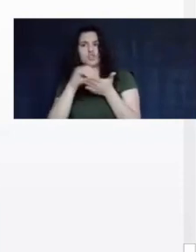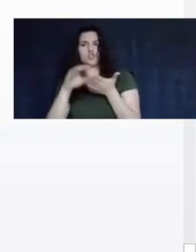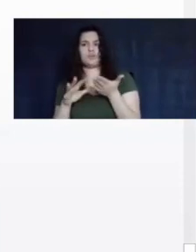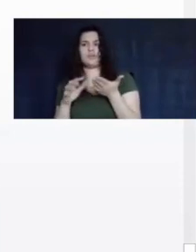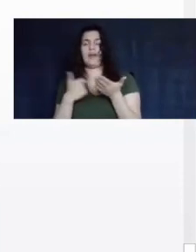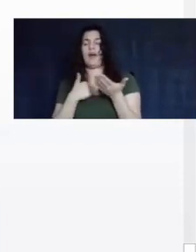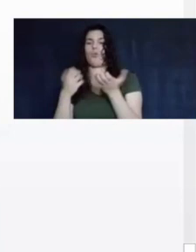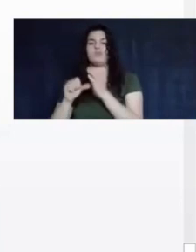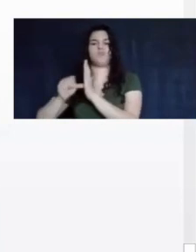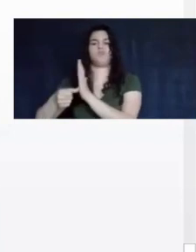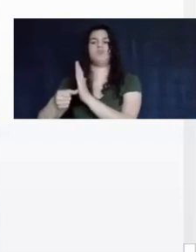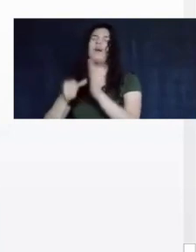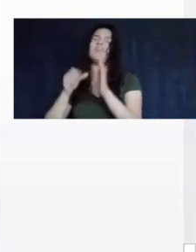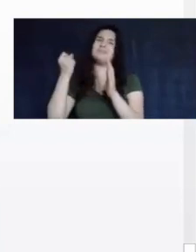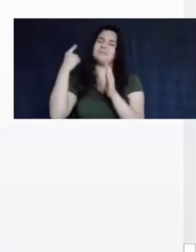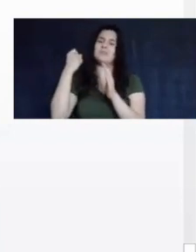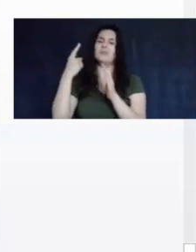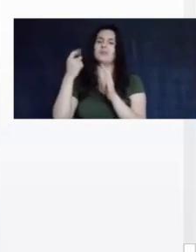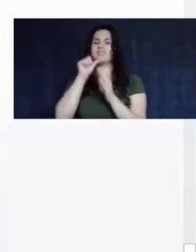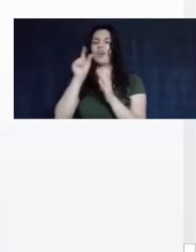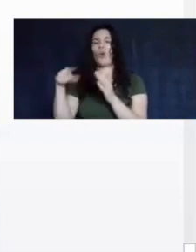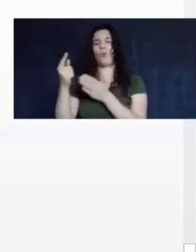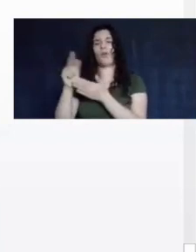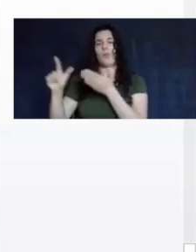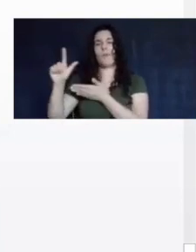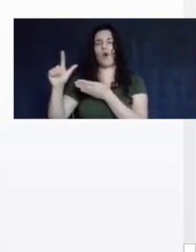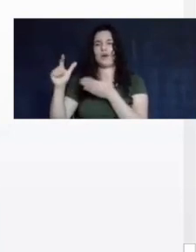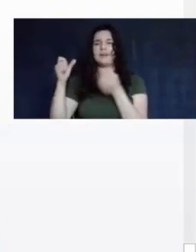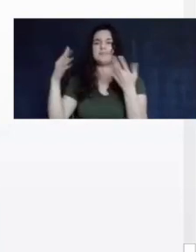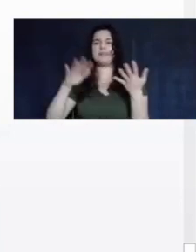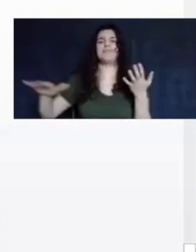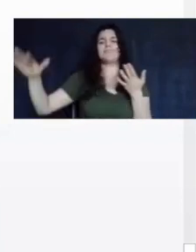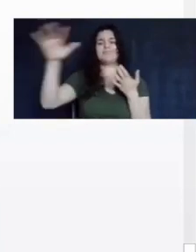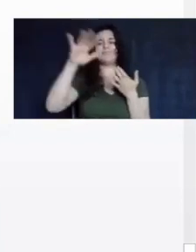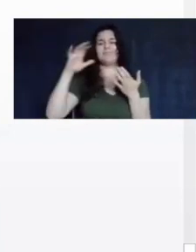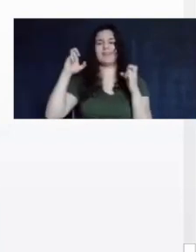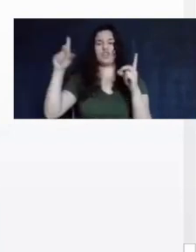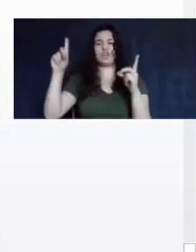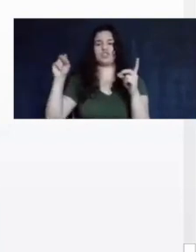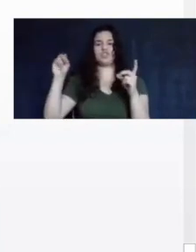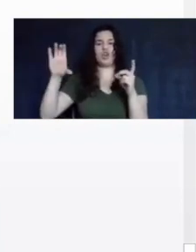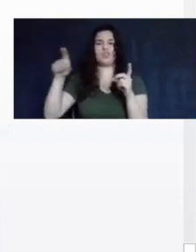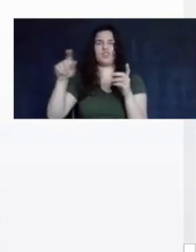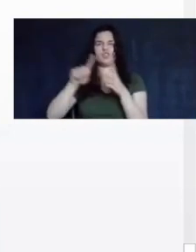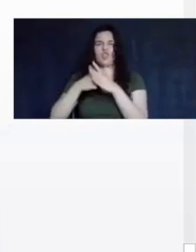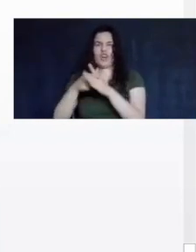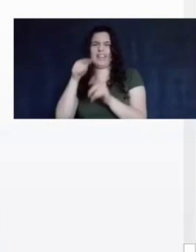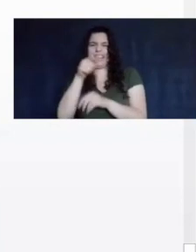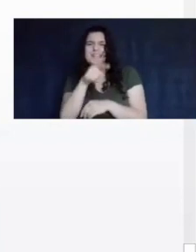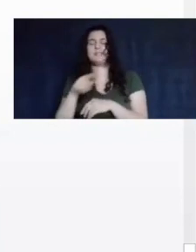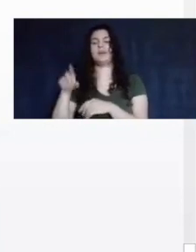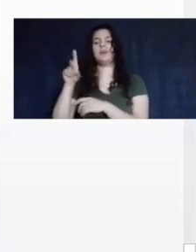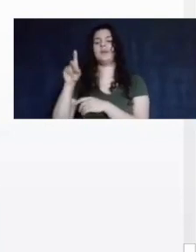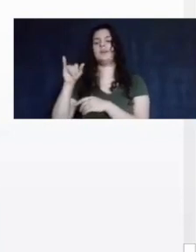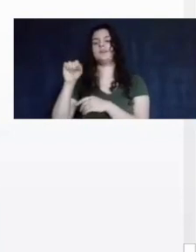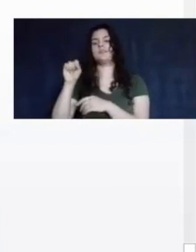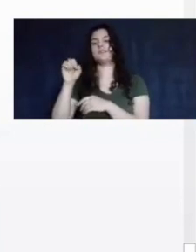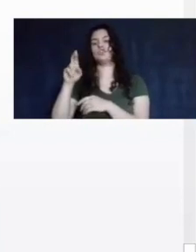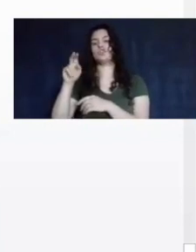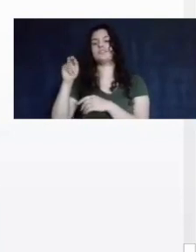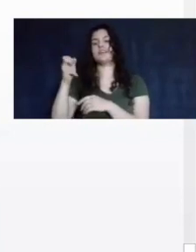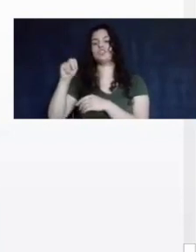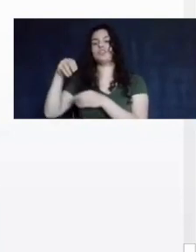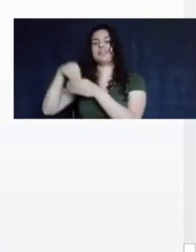Lamar. Most educational doctorates are moving to this, and we call it a dissertation in practice. Another term would be a project-based